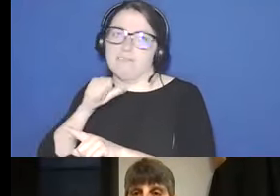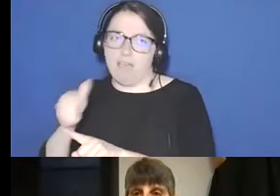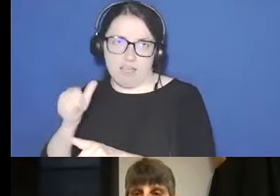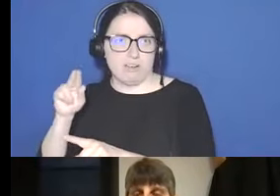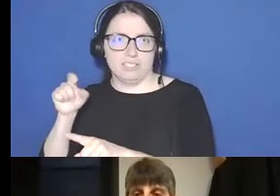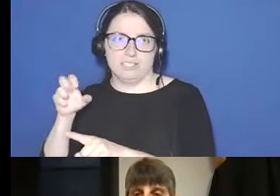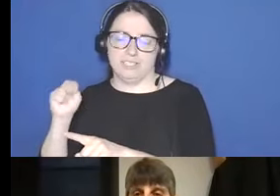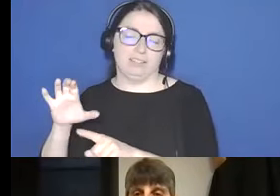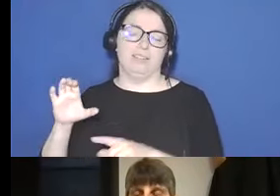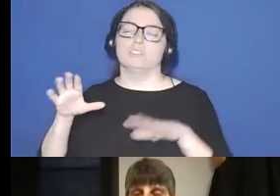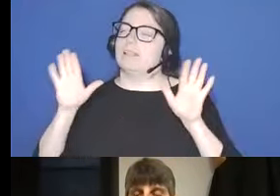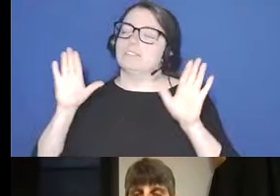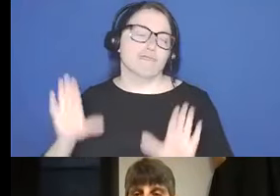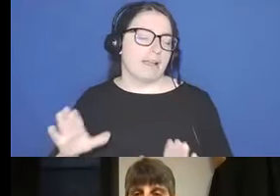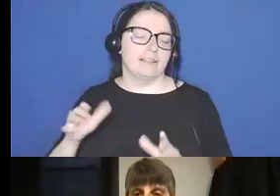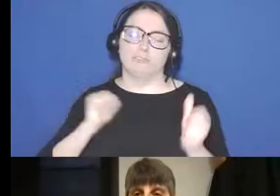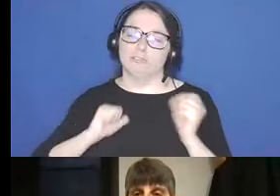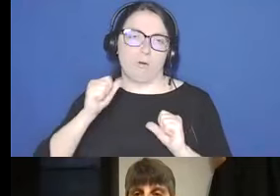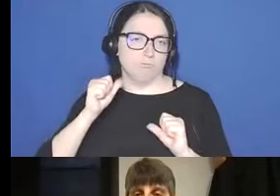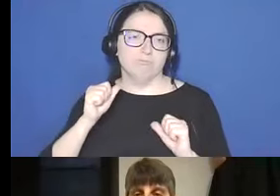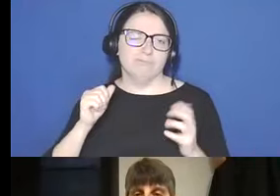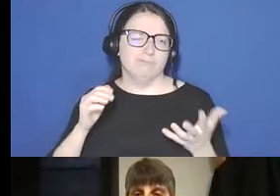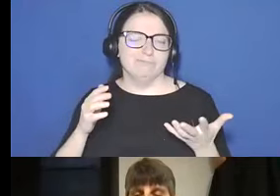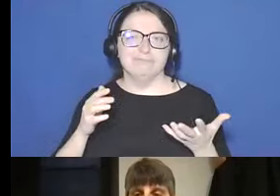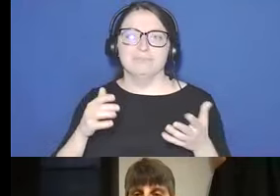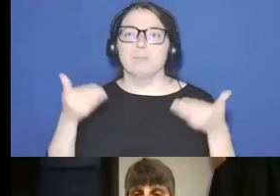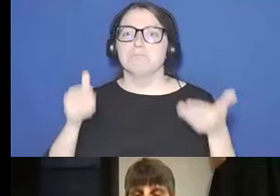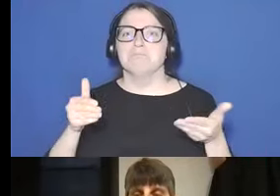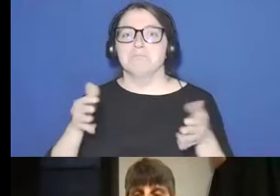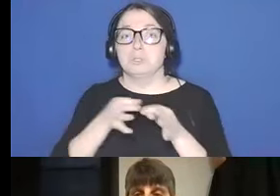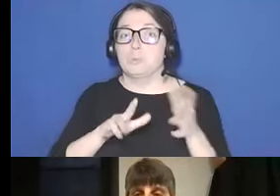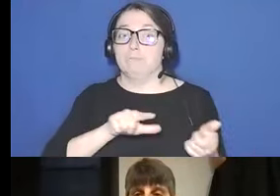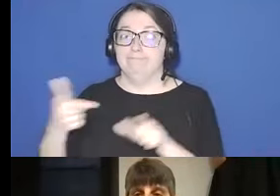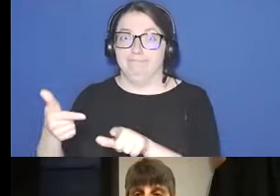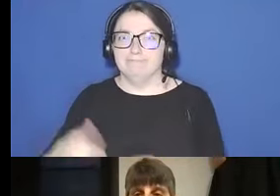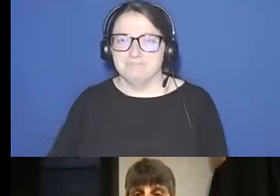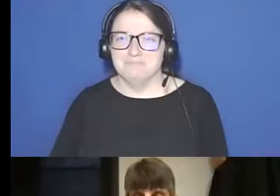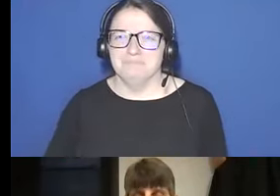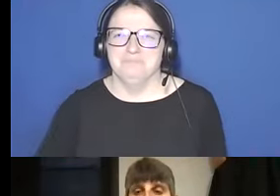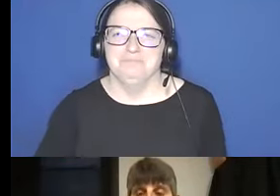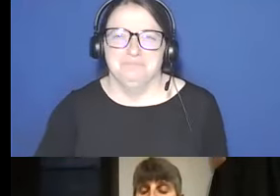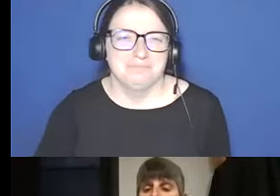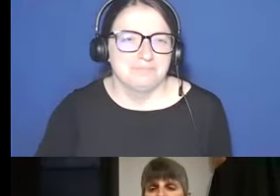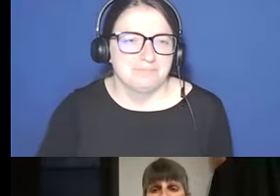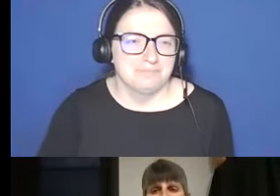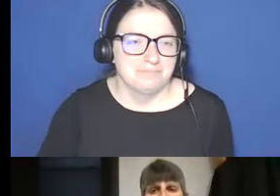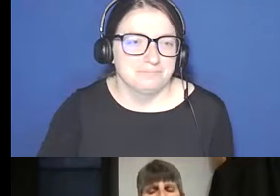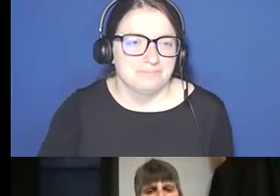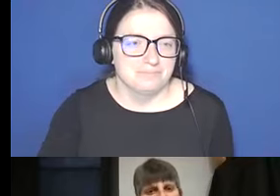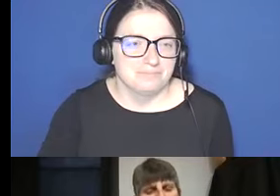So just stuff like that. And once again, definitely having the siblings join therapy sessions, and also